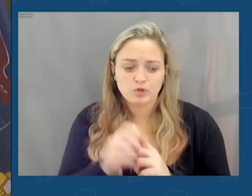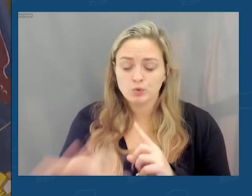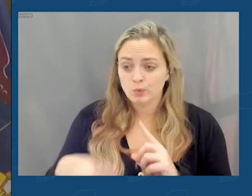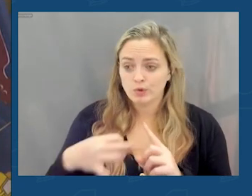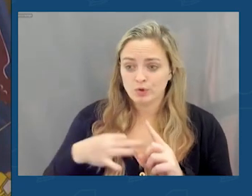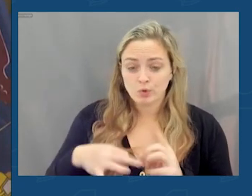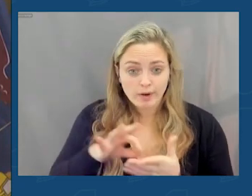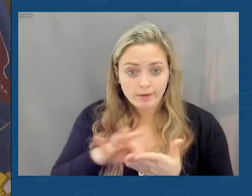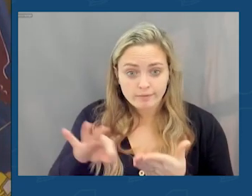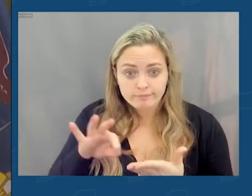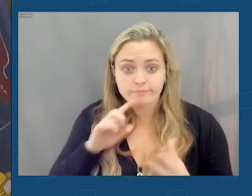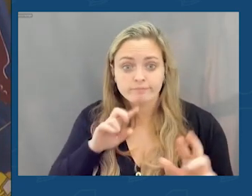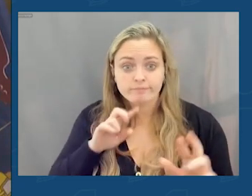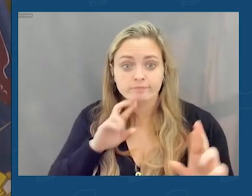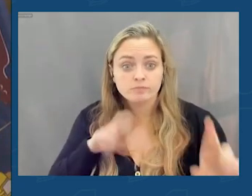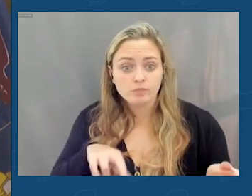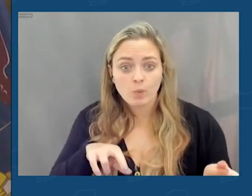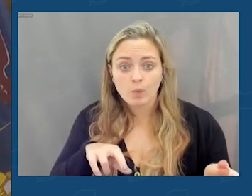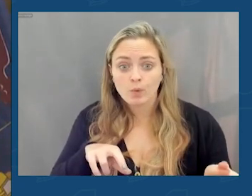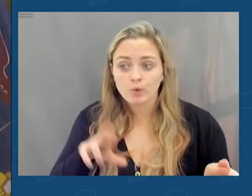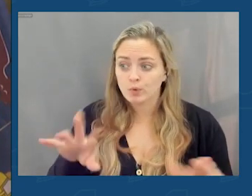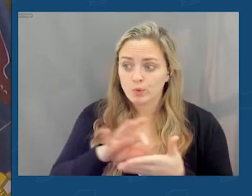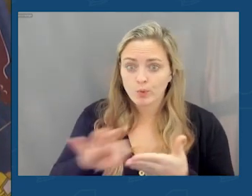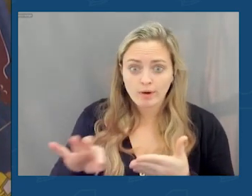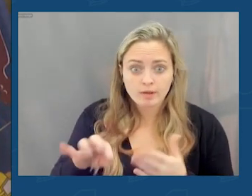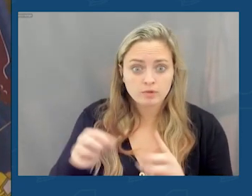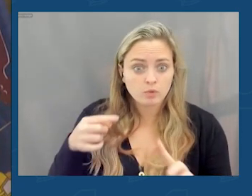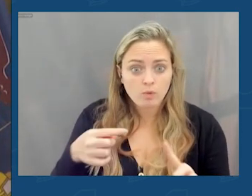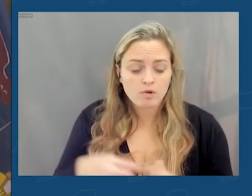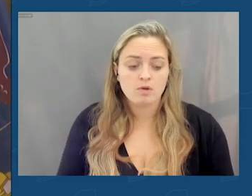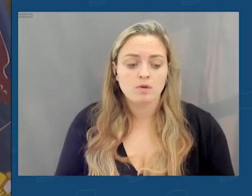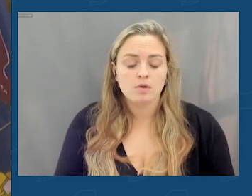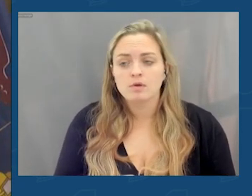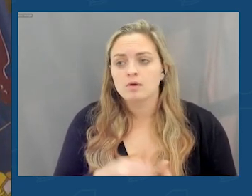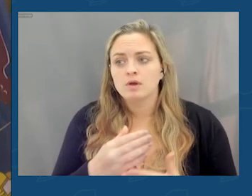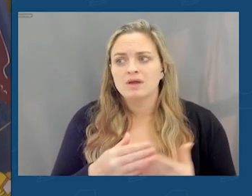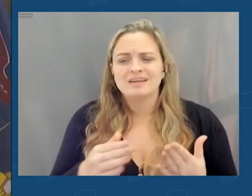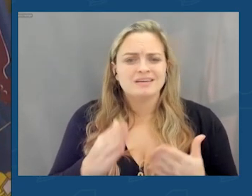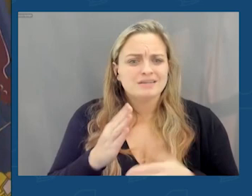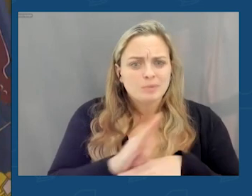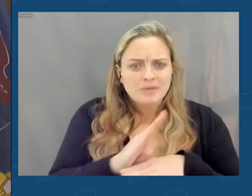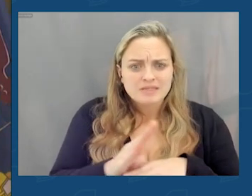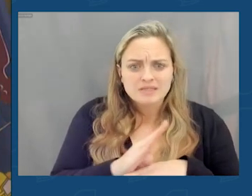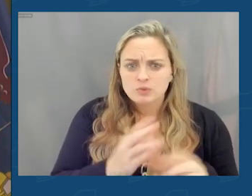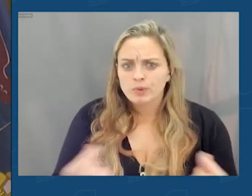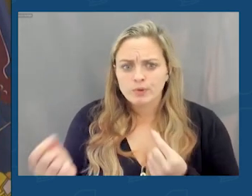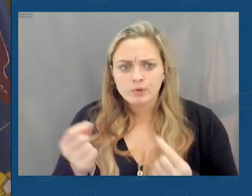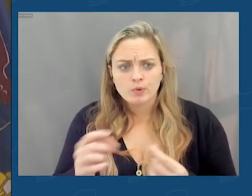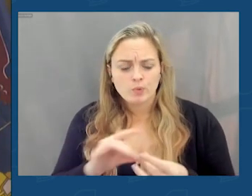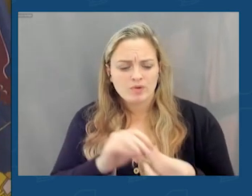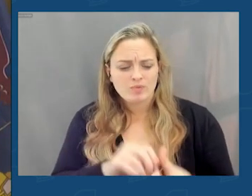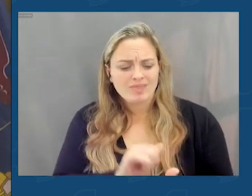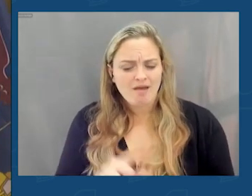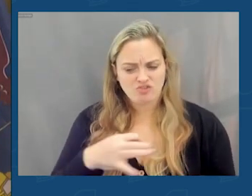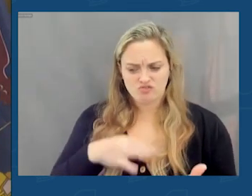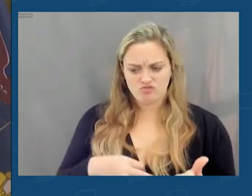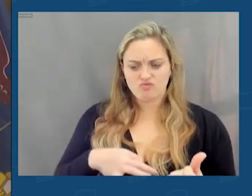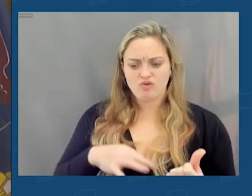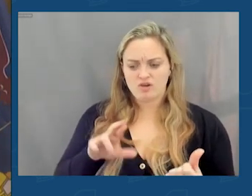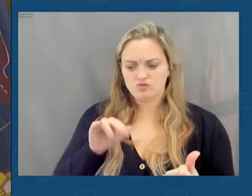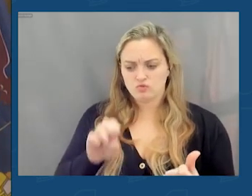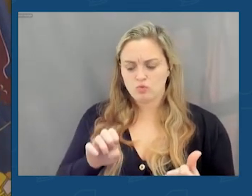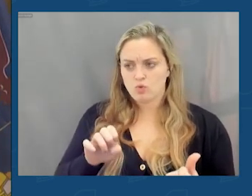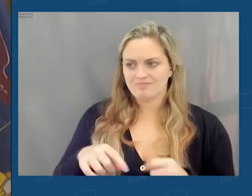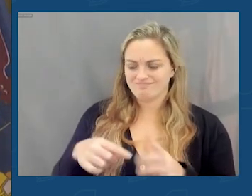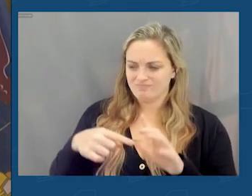talk about medical debt and some of the practices of unscrupulous businesses. Your credit score is supposed to measure how responsible you are